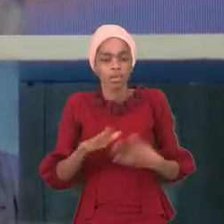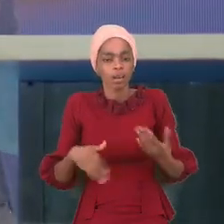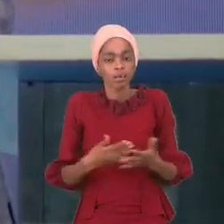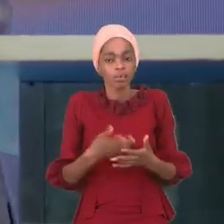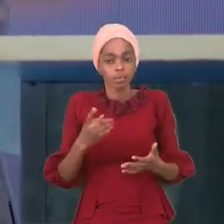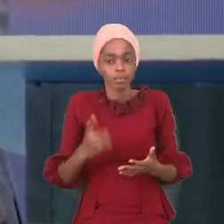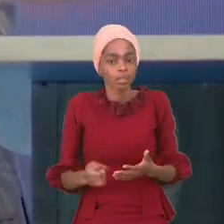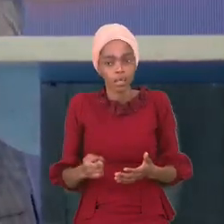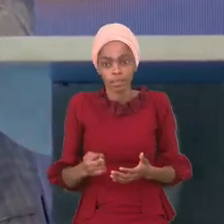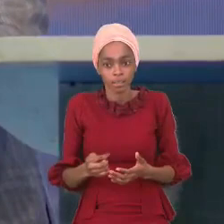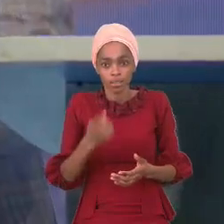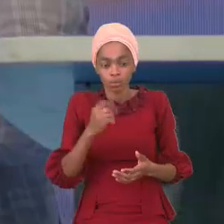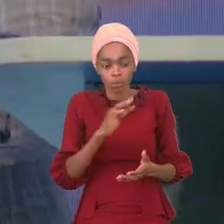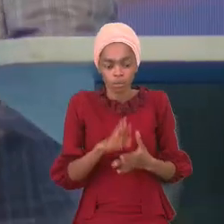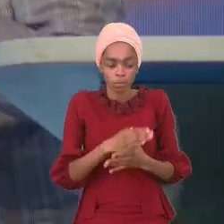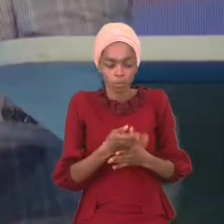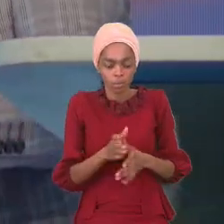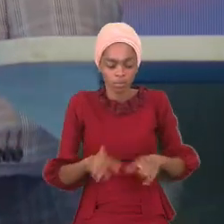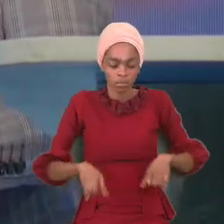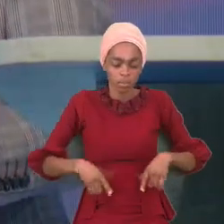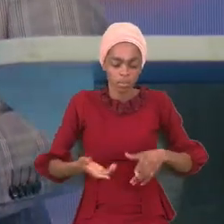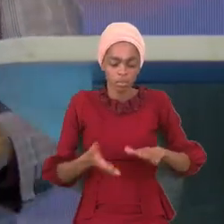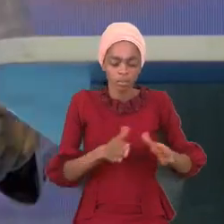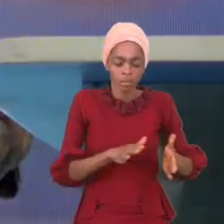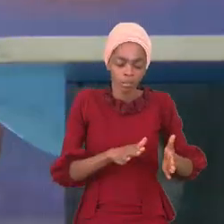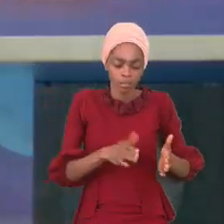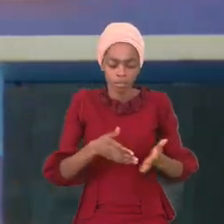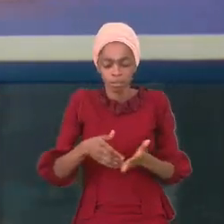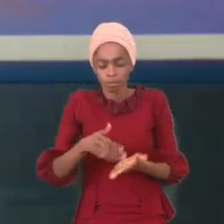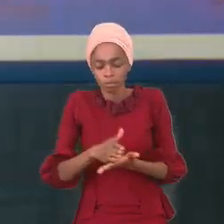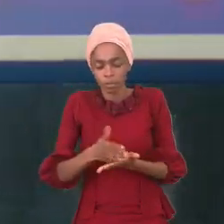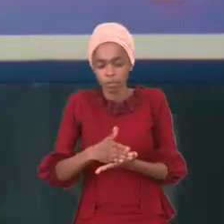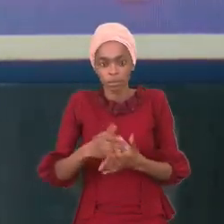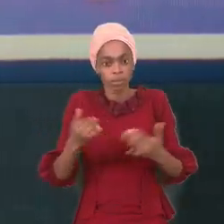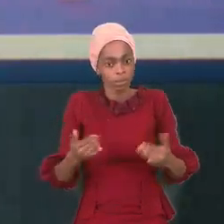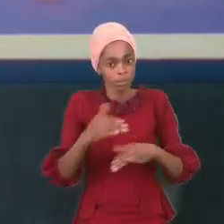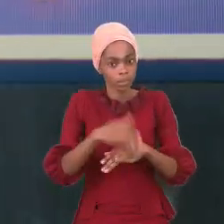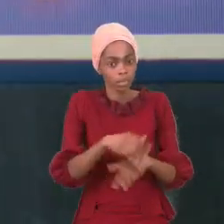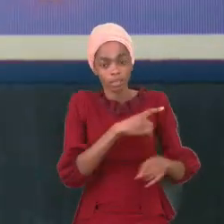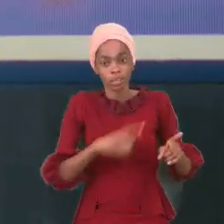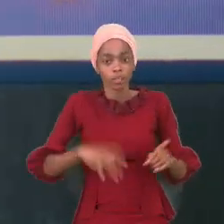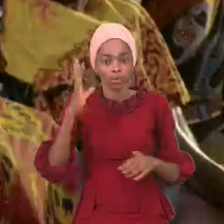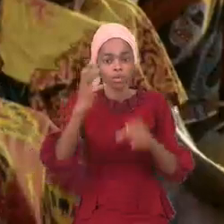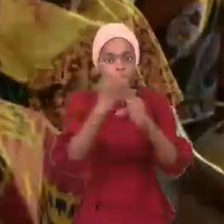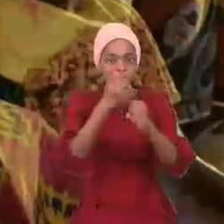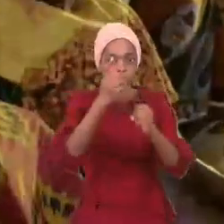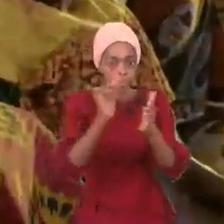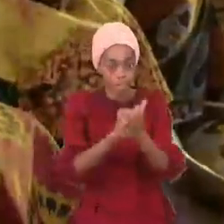living, you are between death and life, life and death, tonight the Lord will take it away.